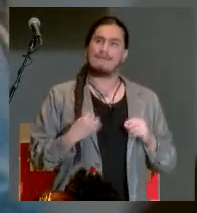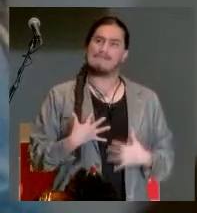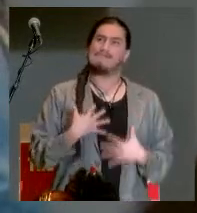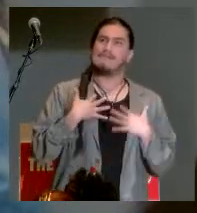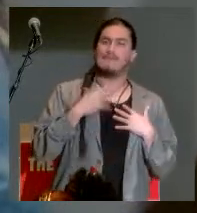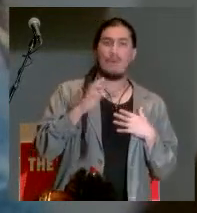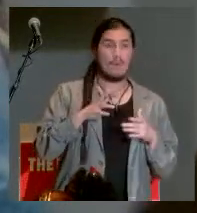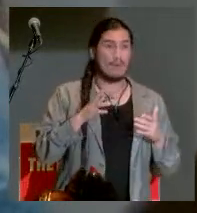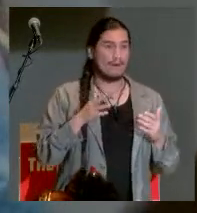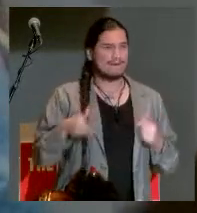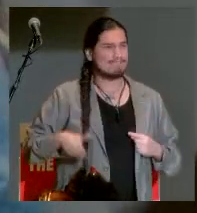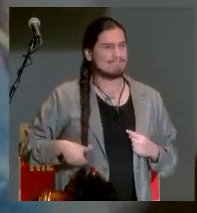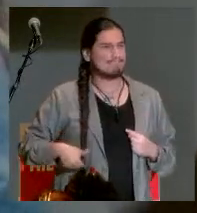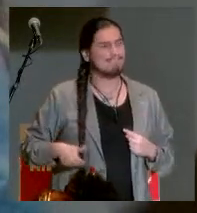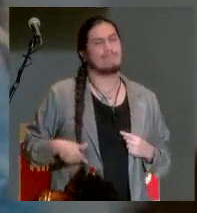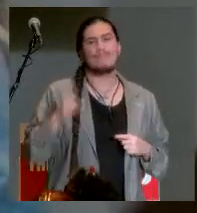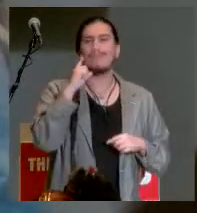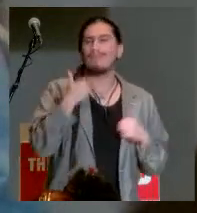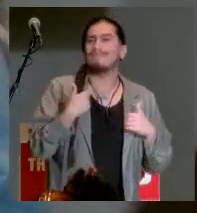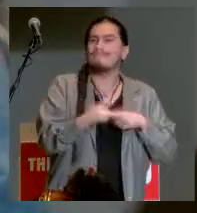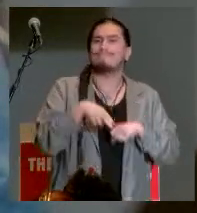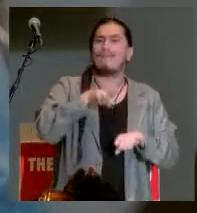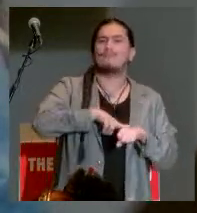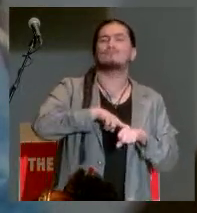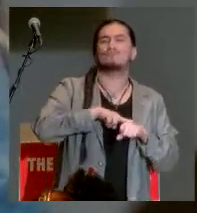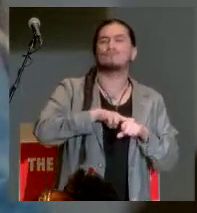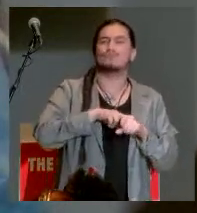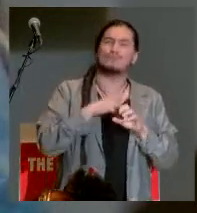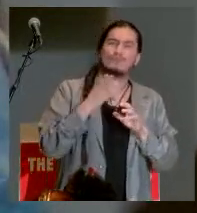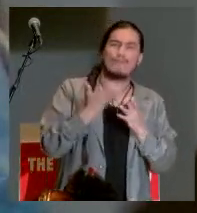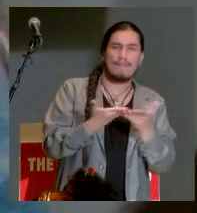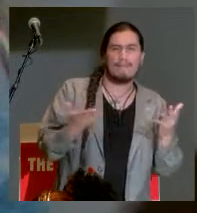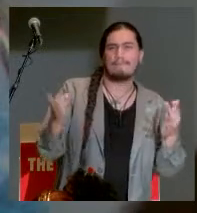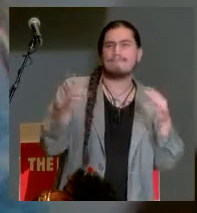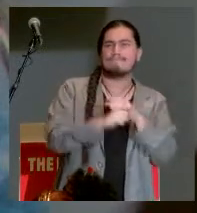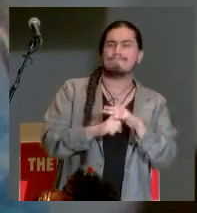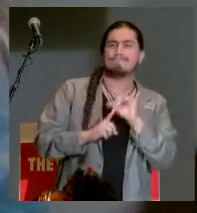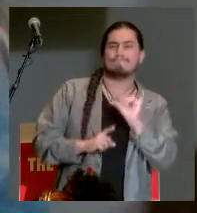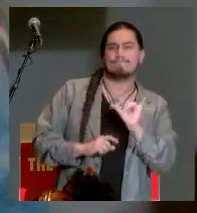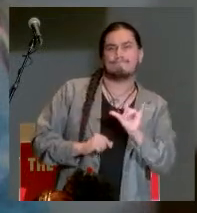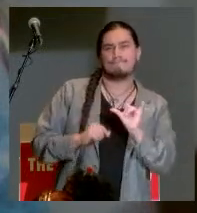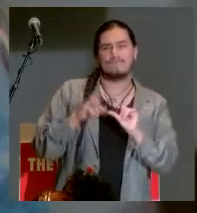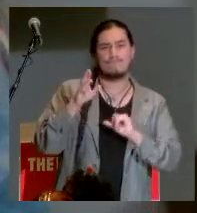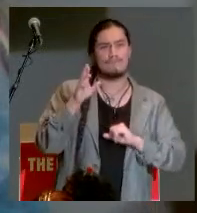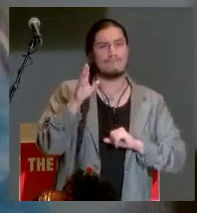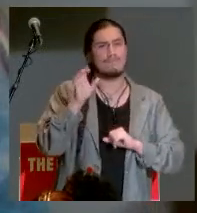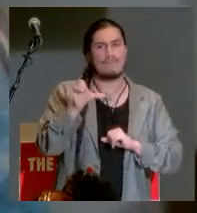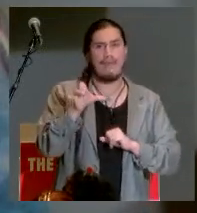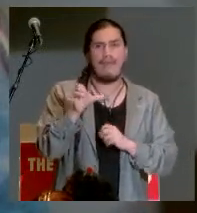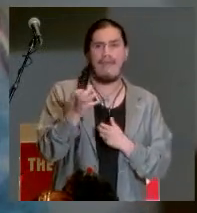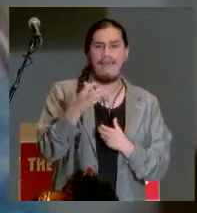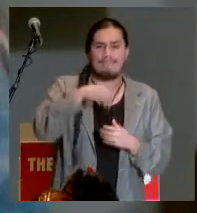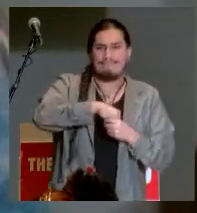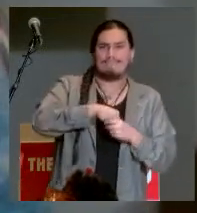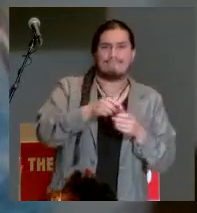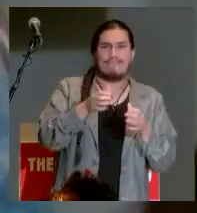I think they're like natural shapes to in